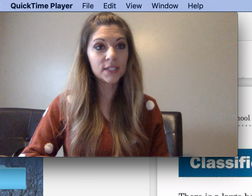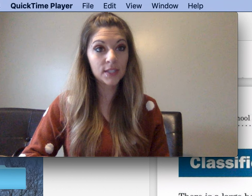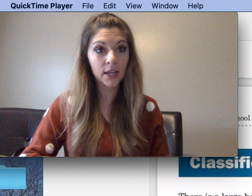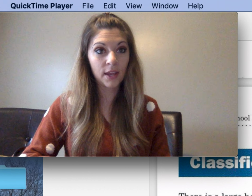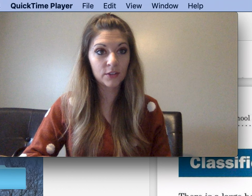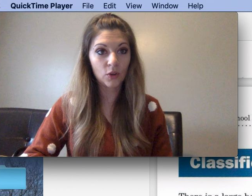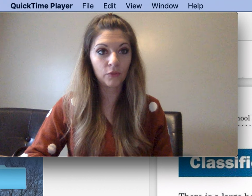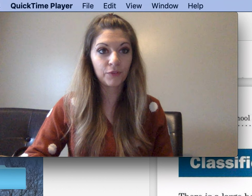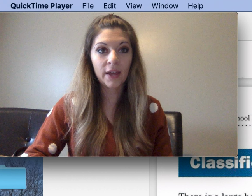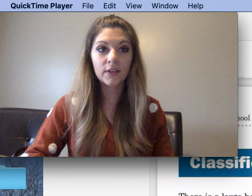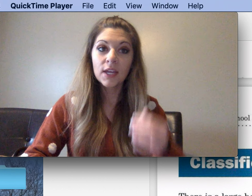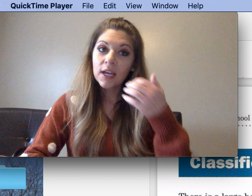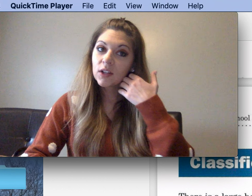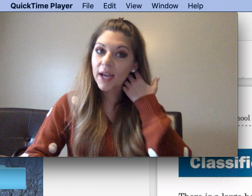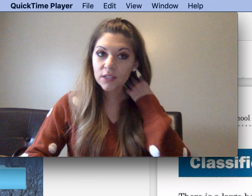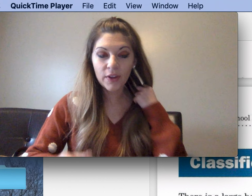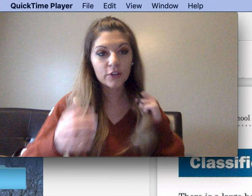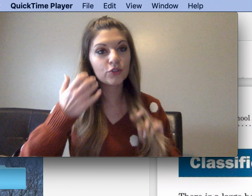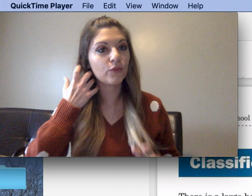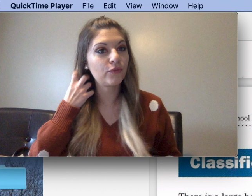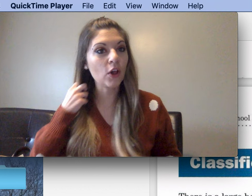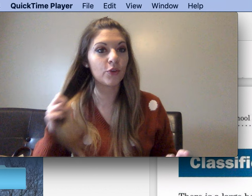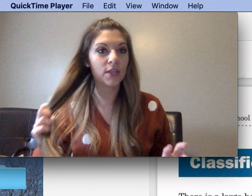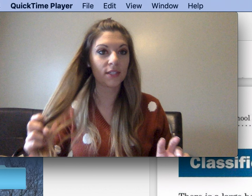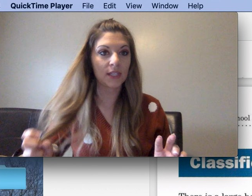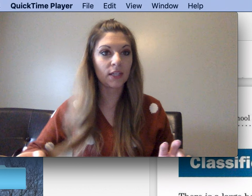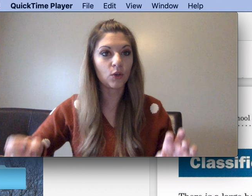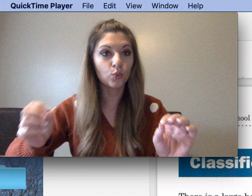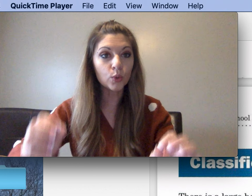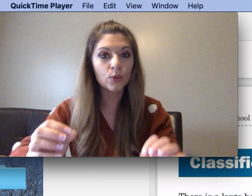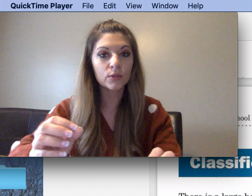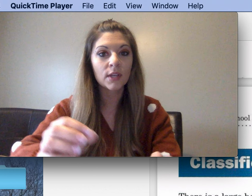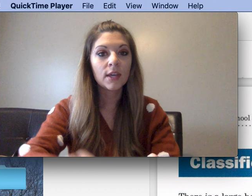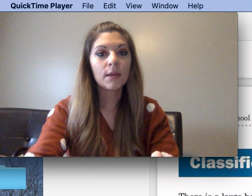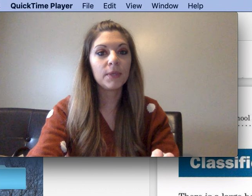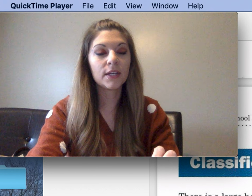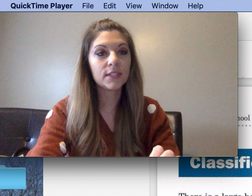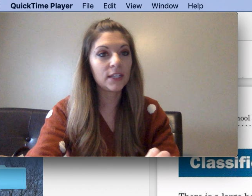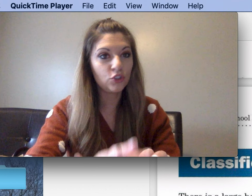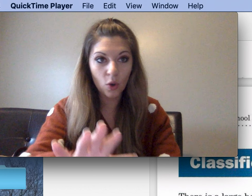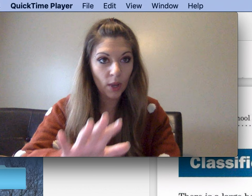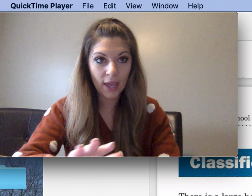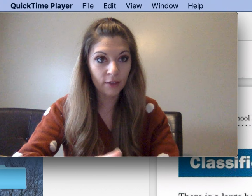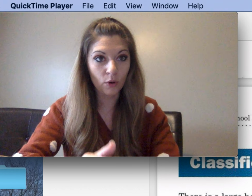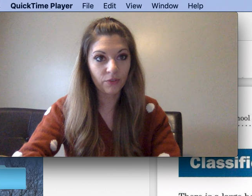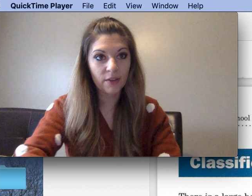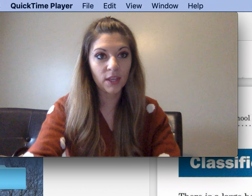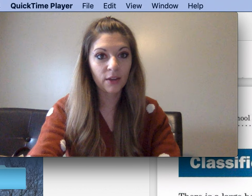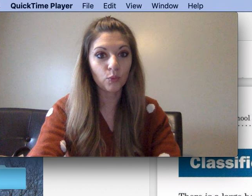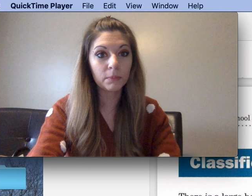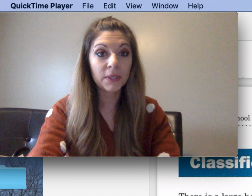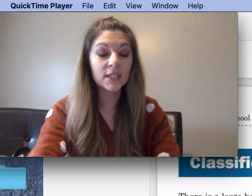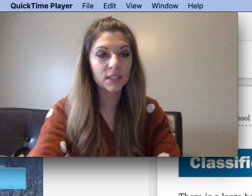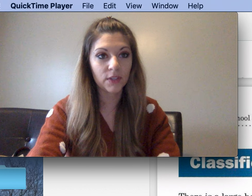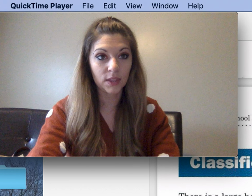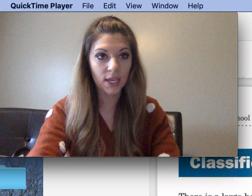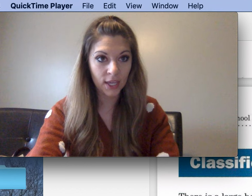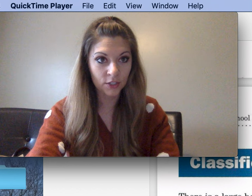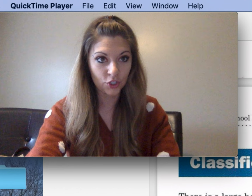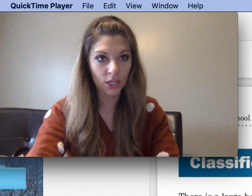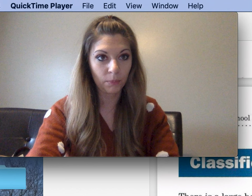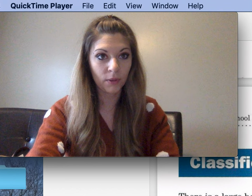every sign has all 5. Classifiers don't follow these signing rules because they don't have all 5. They have one piece of